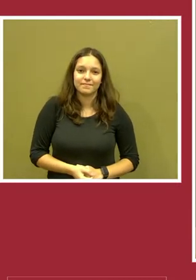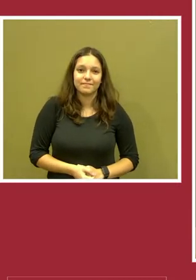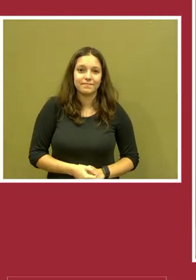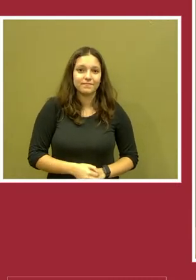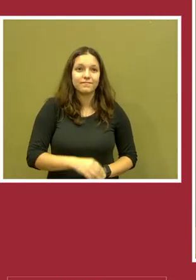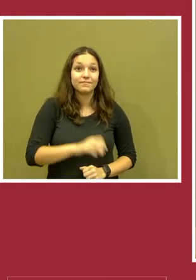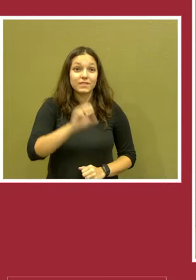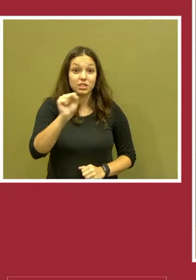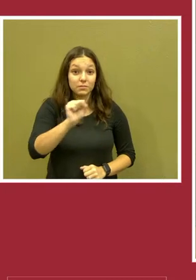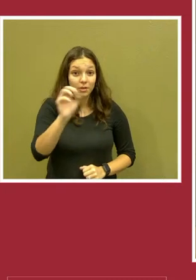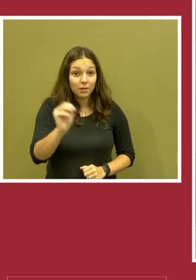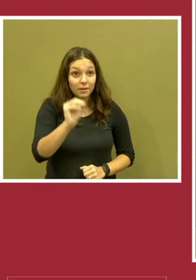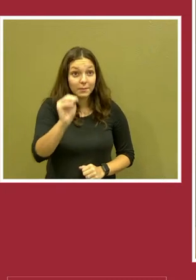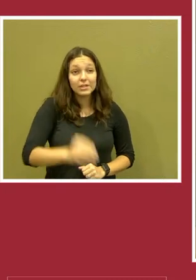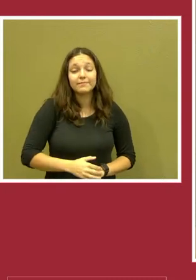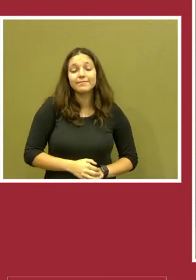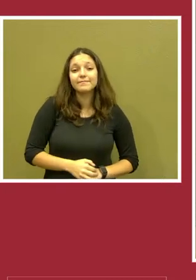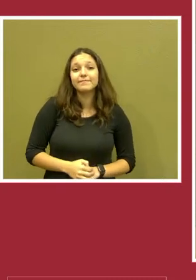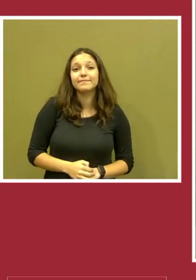Director Montgomery.